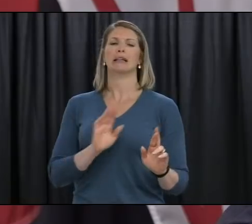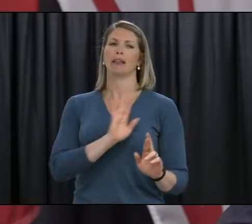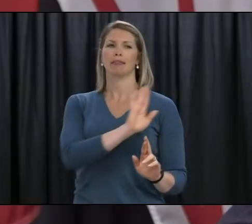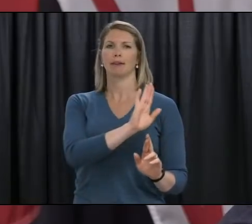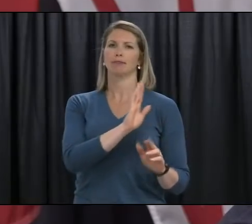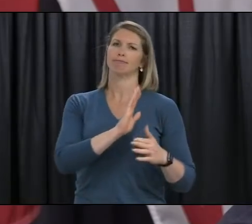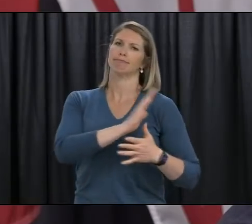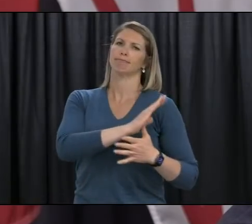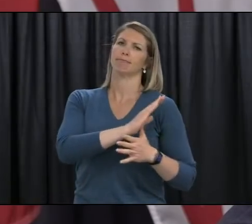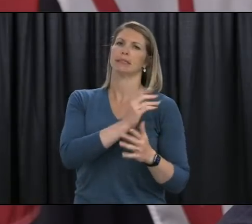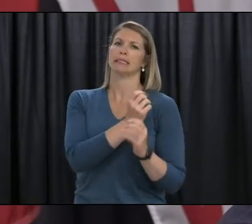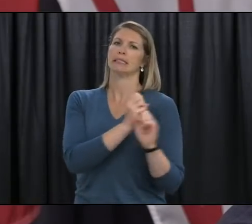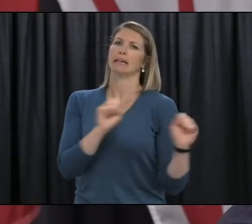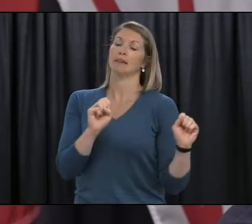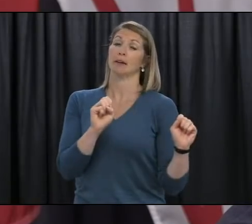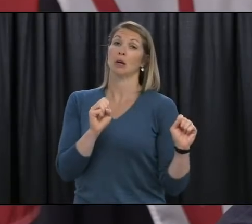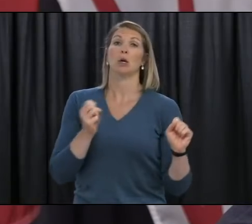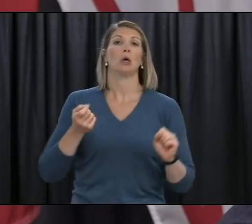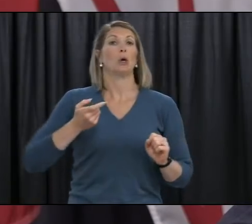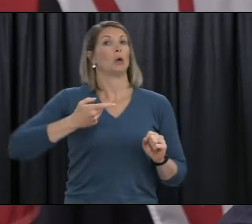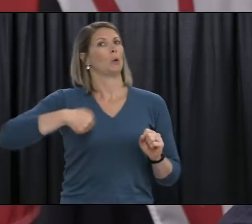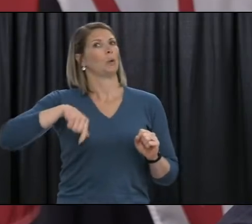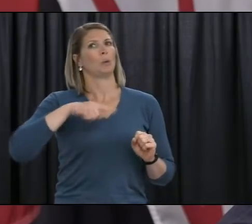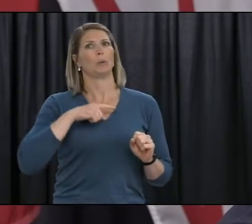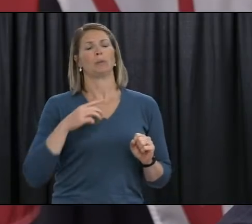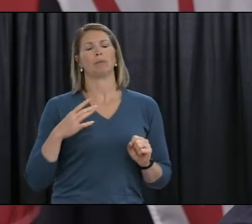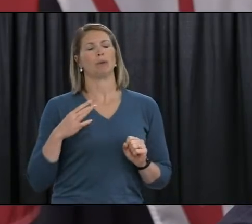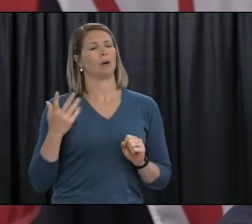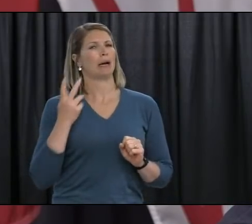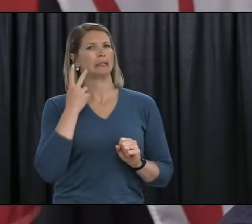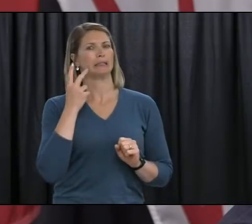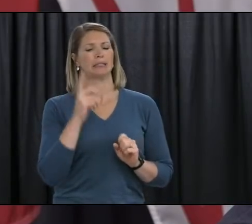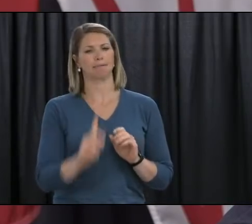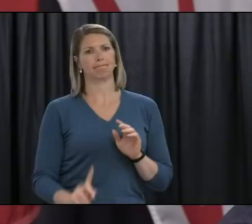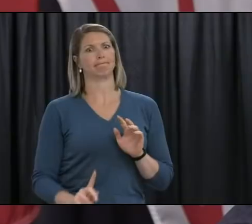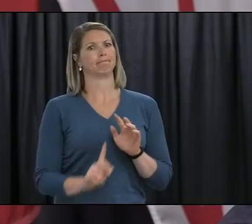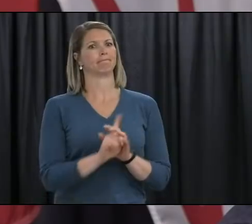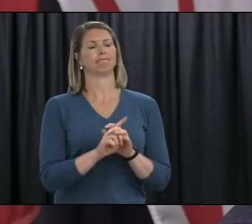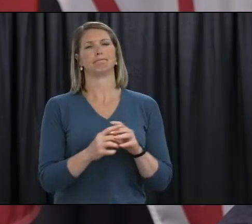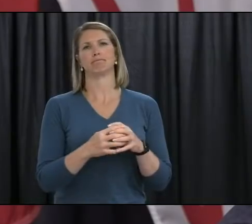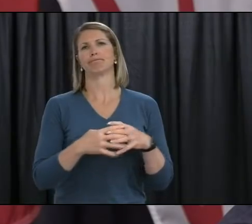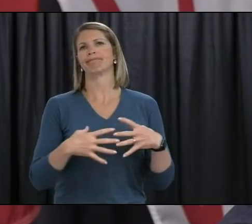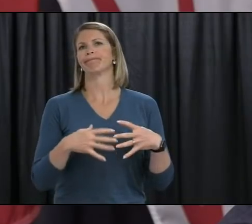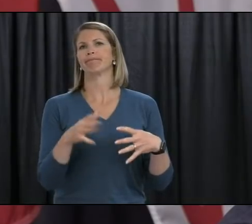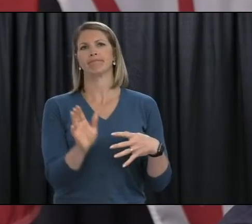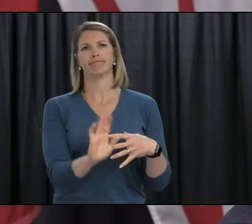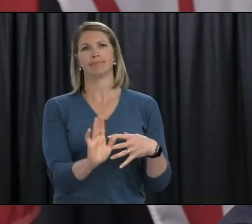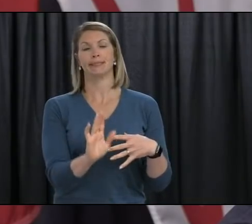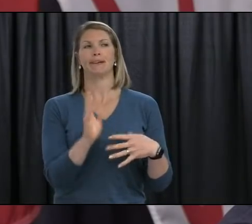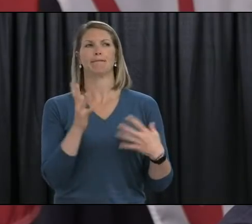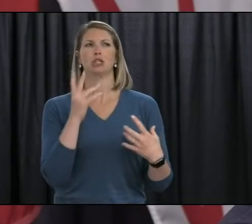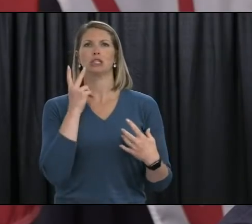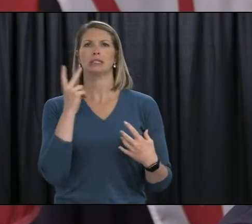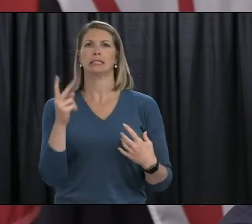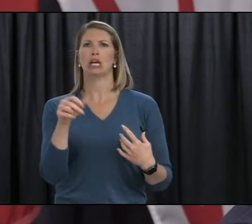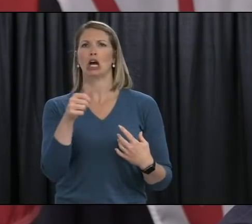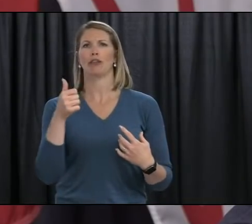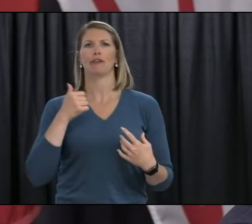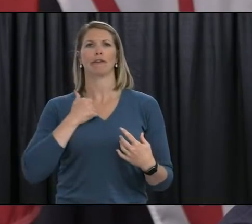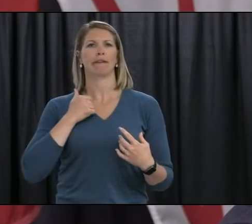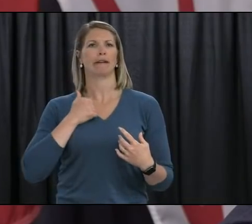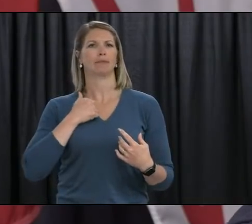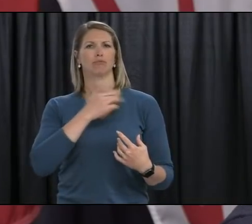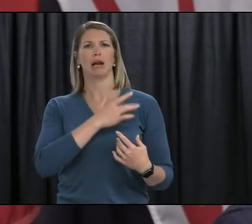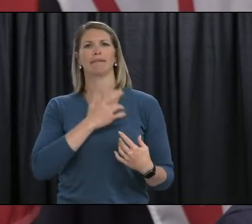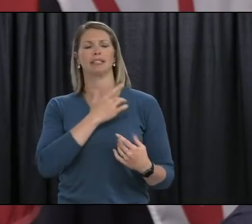thing that we want is to see some of the most vulnerable. We know the statistics as happened in other provinces. We saw the results and the